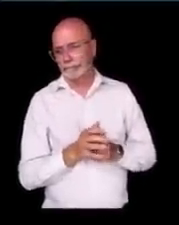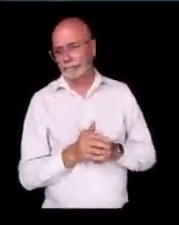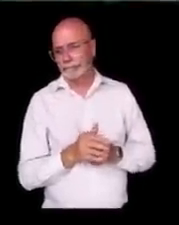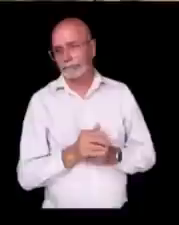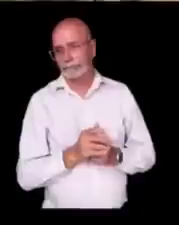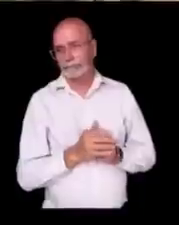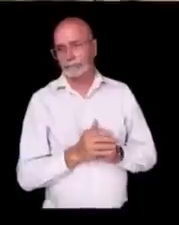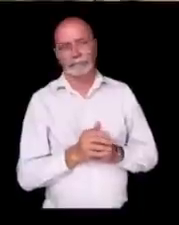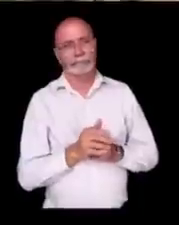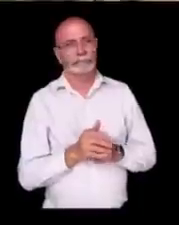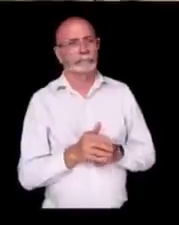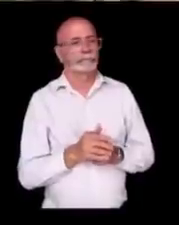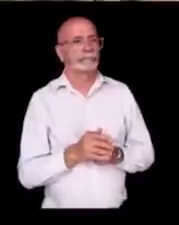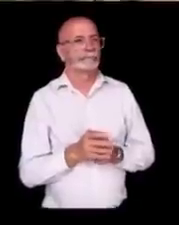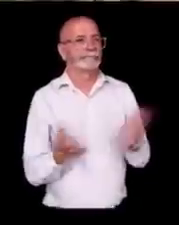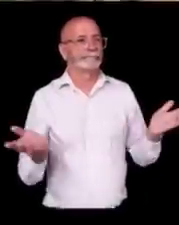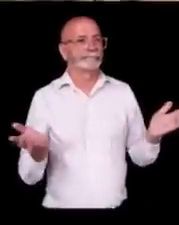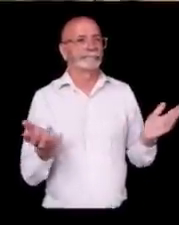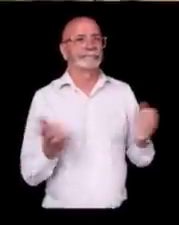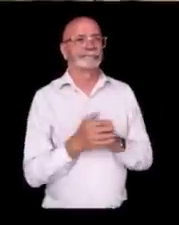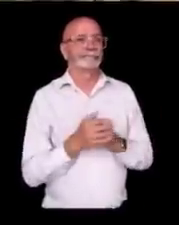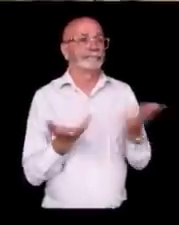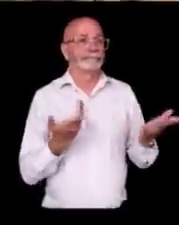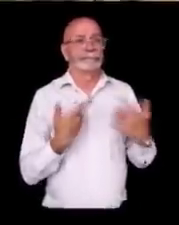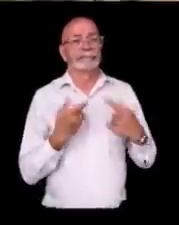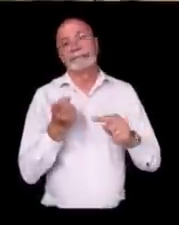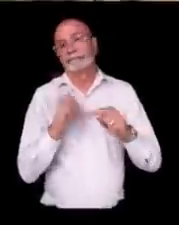I can't comment. You're asking me to comment on